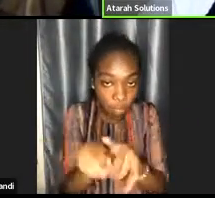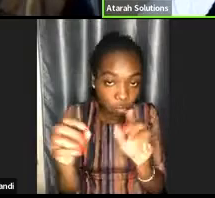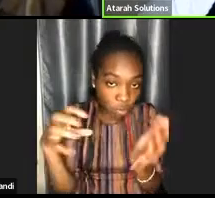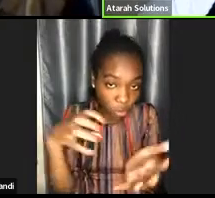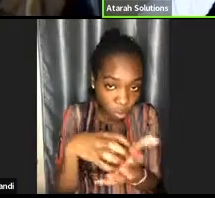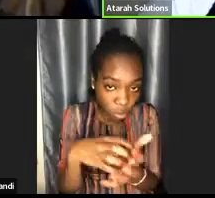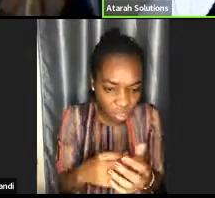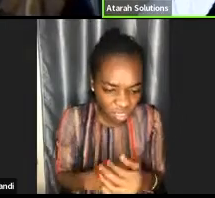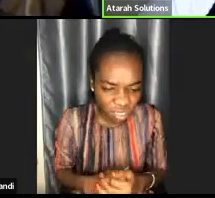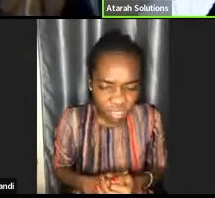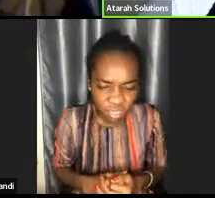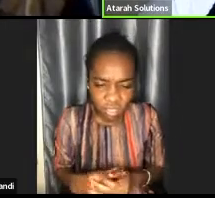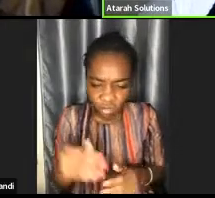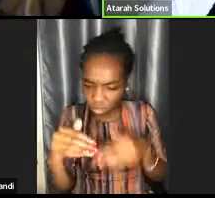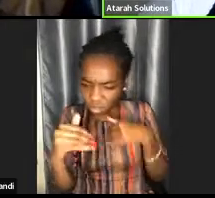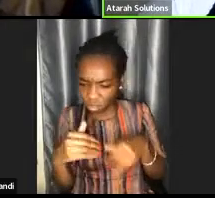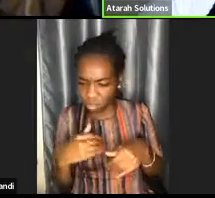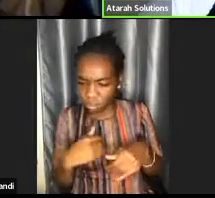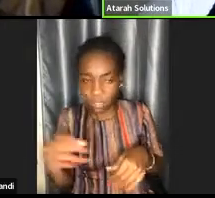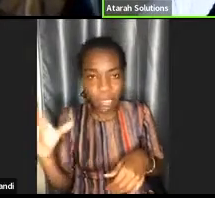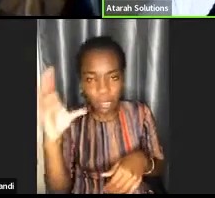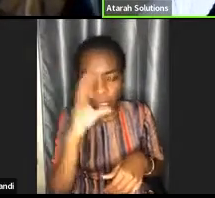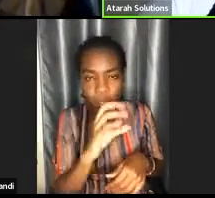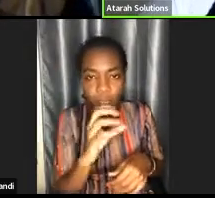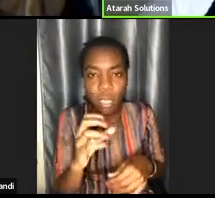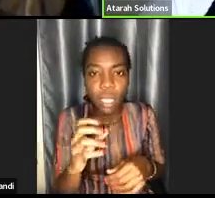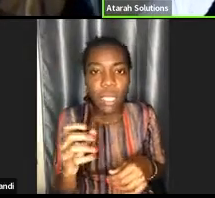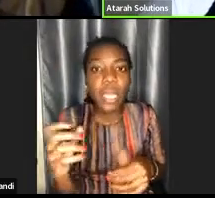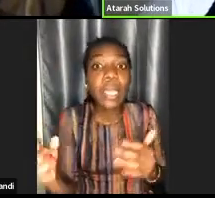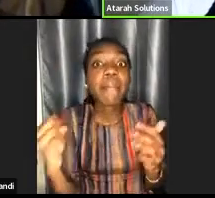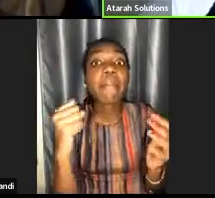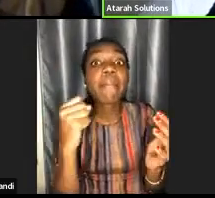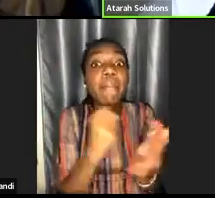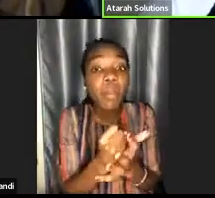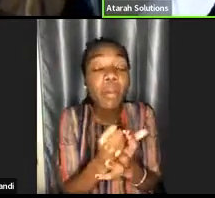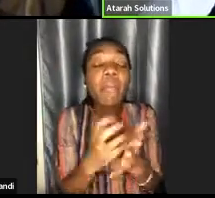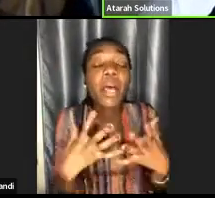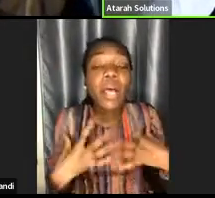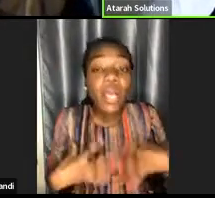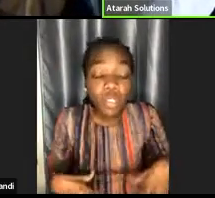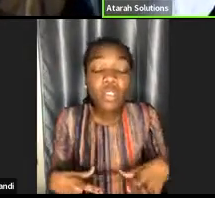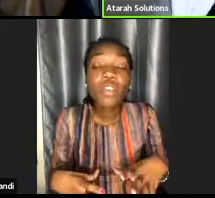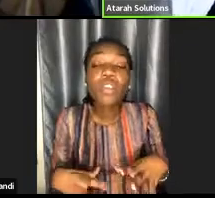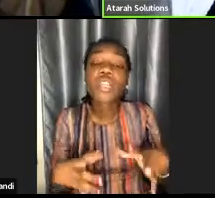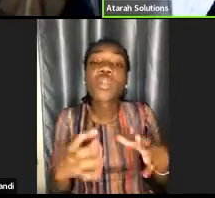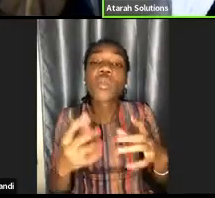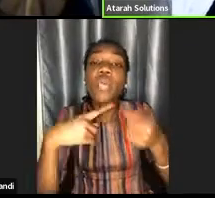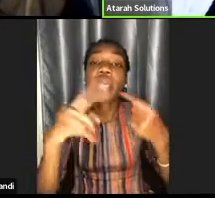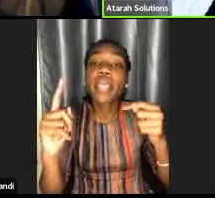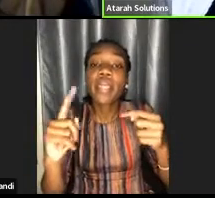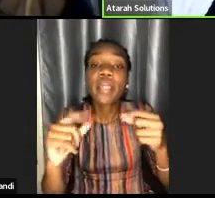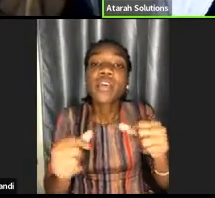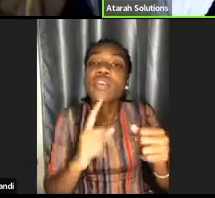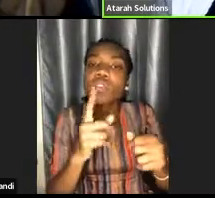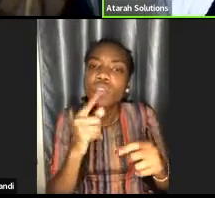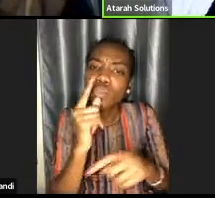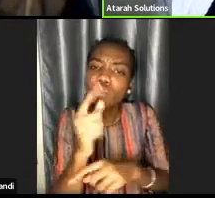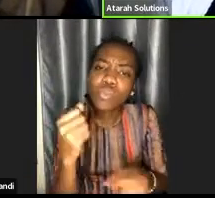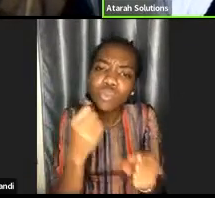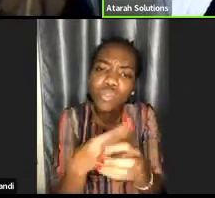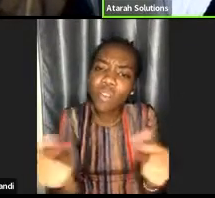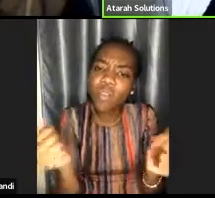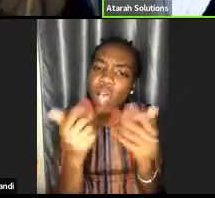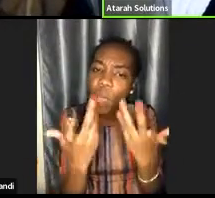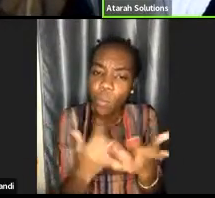I'm assuming this is employee wins the case and employer appeals. What is the best method to resolve or mediate the two?